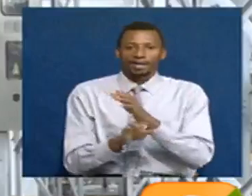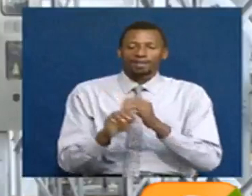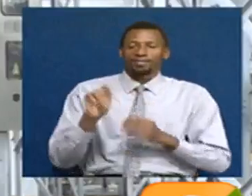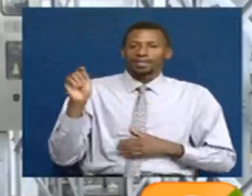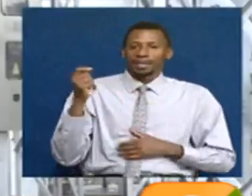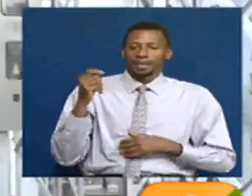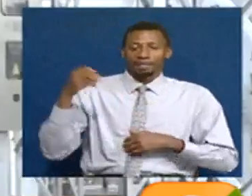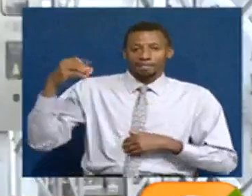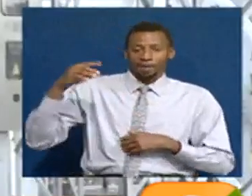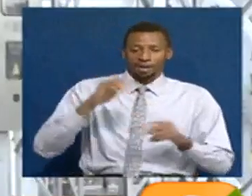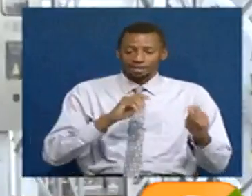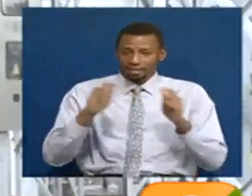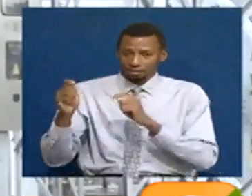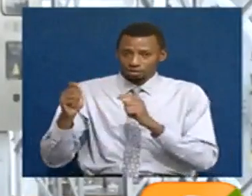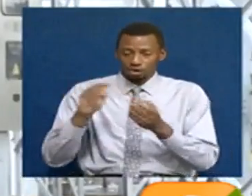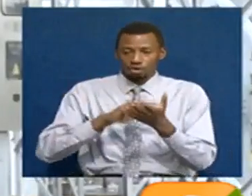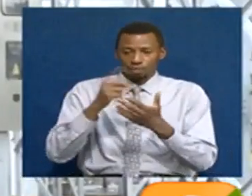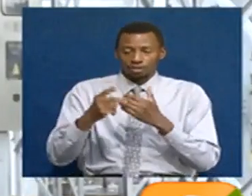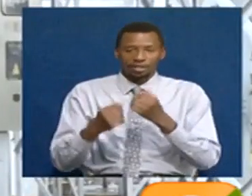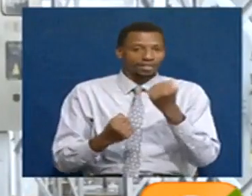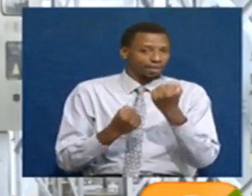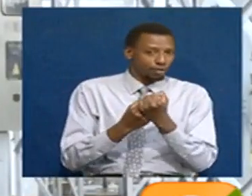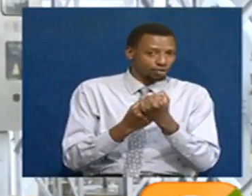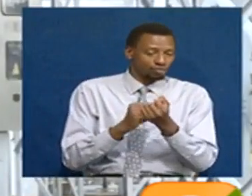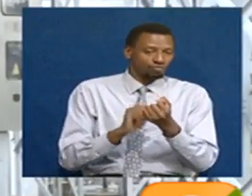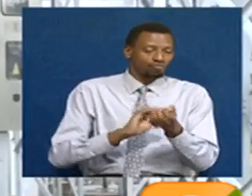Expansion Project and was funded by the Government of